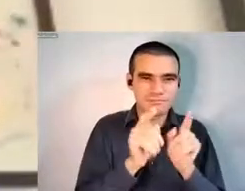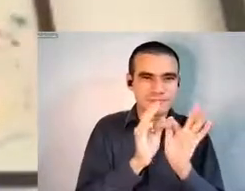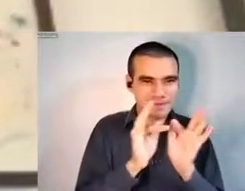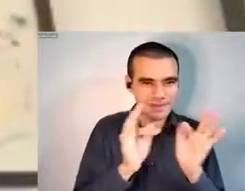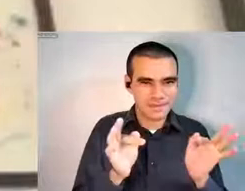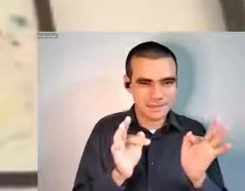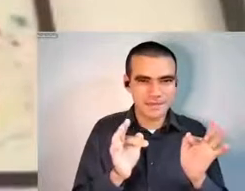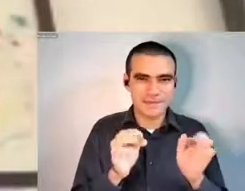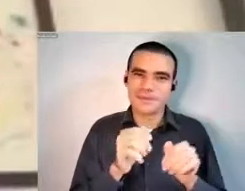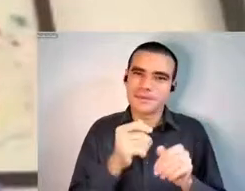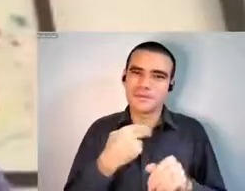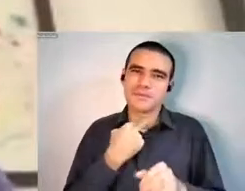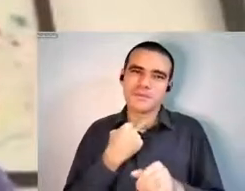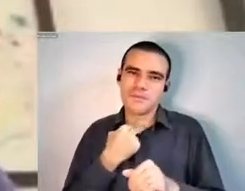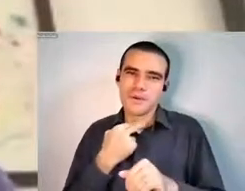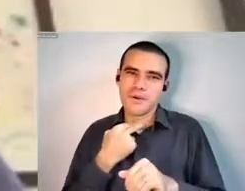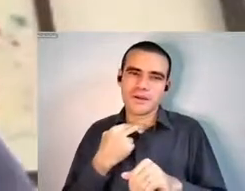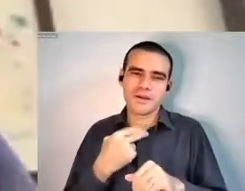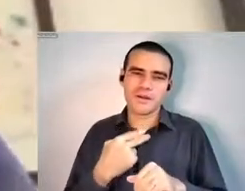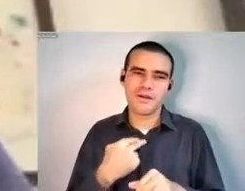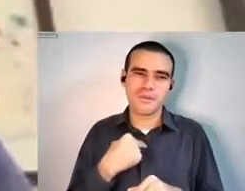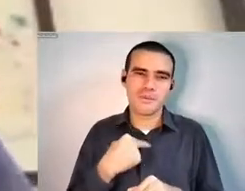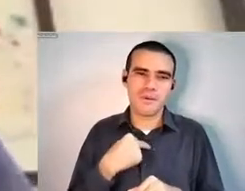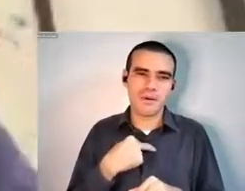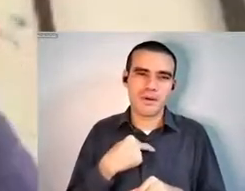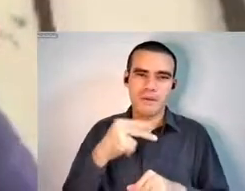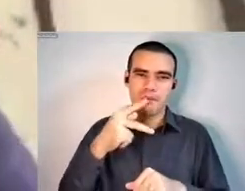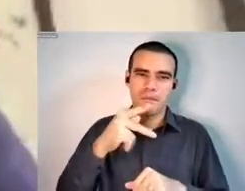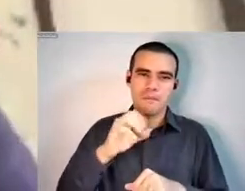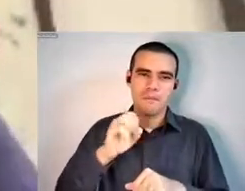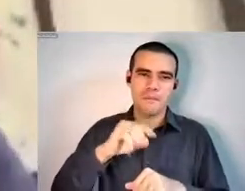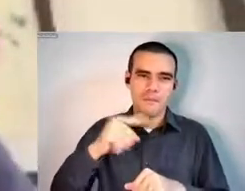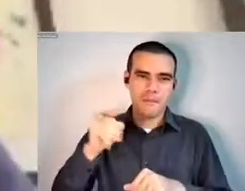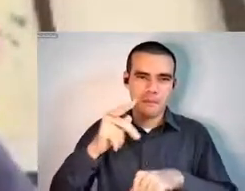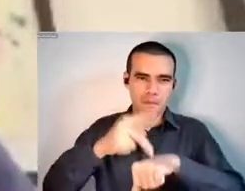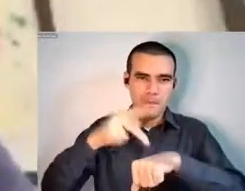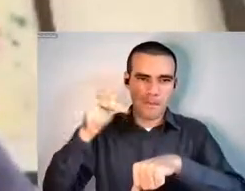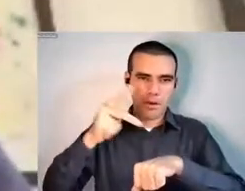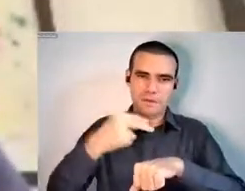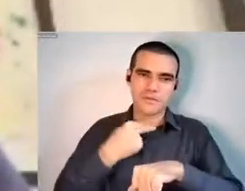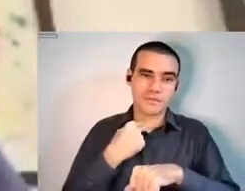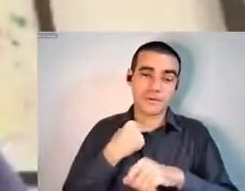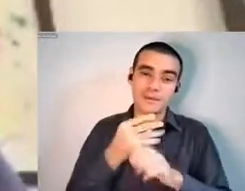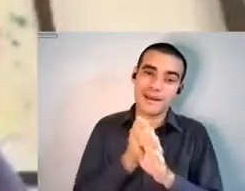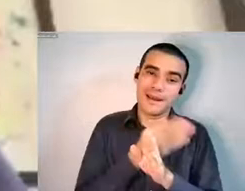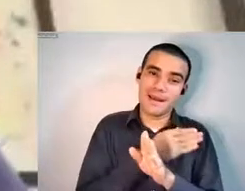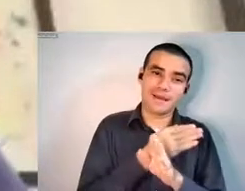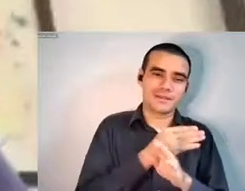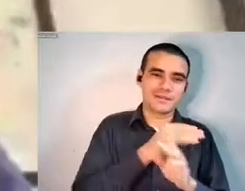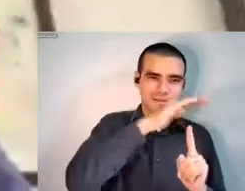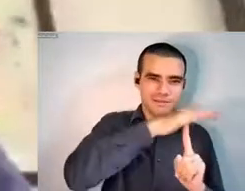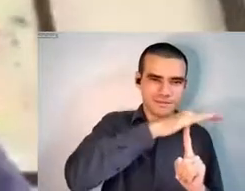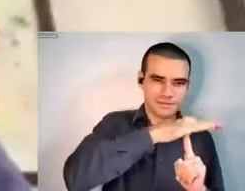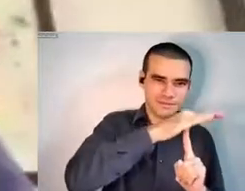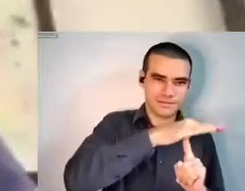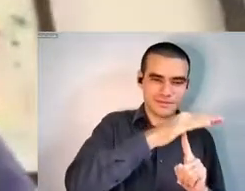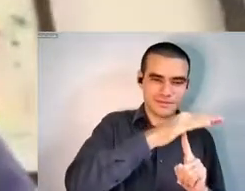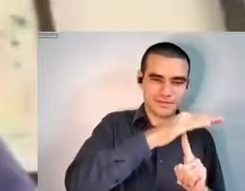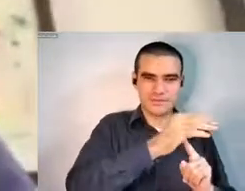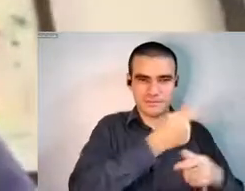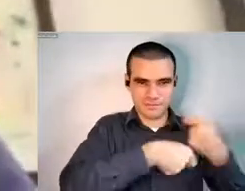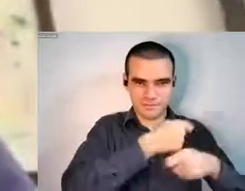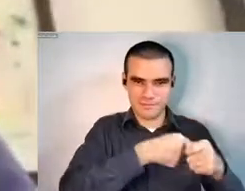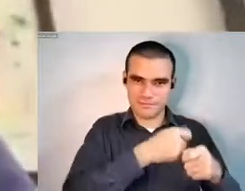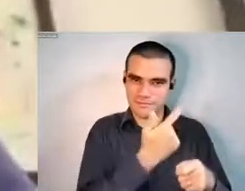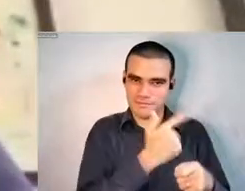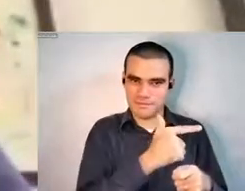courses because we couldn't make postgraduates inside the ecological research institutes that is totally independent and not for